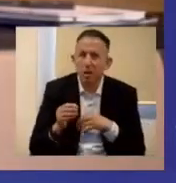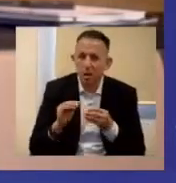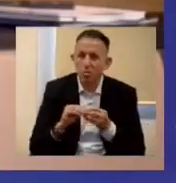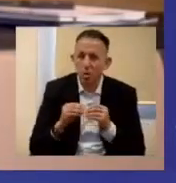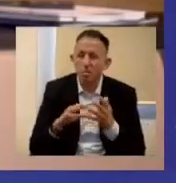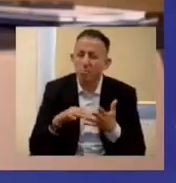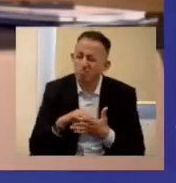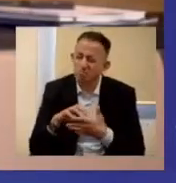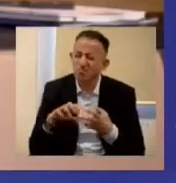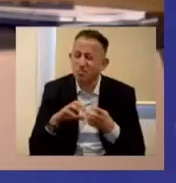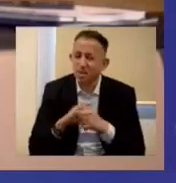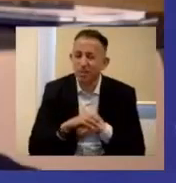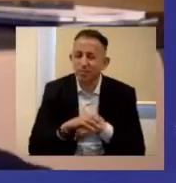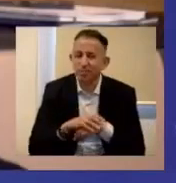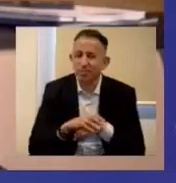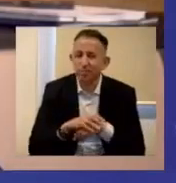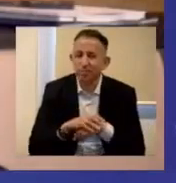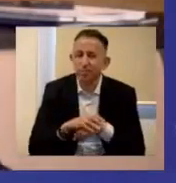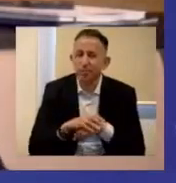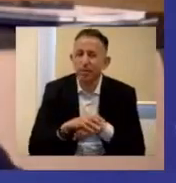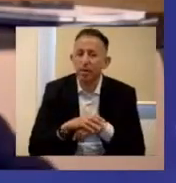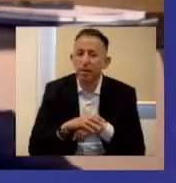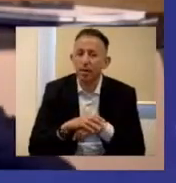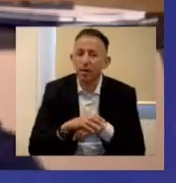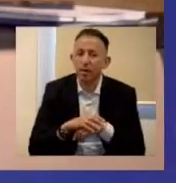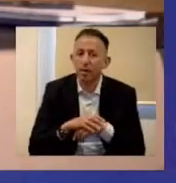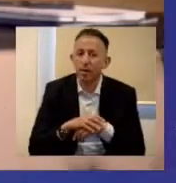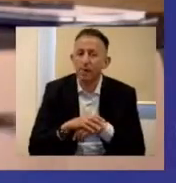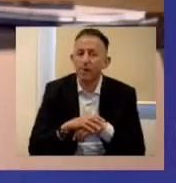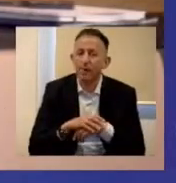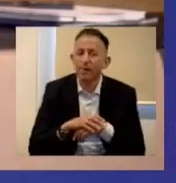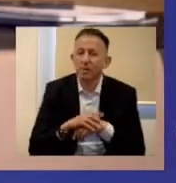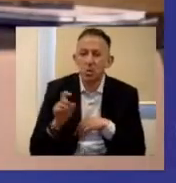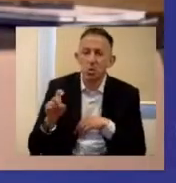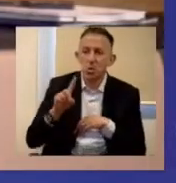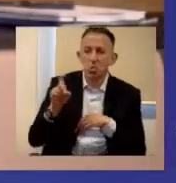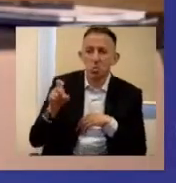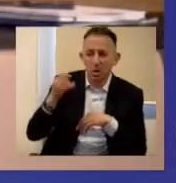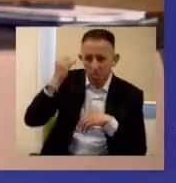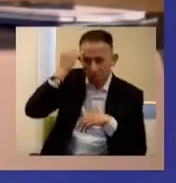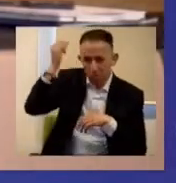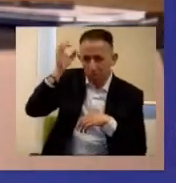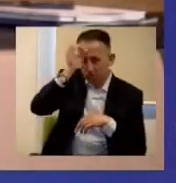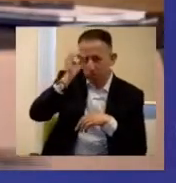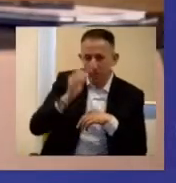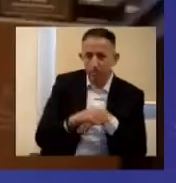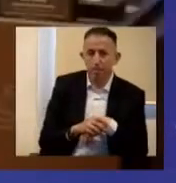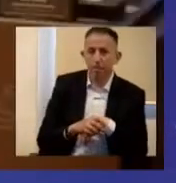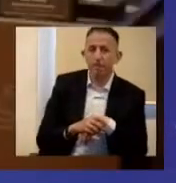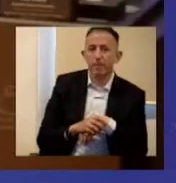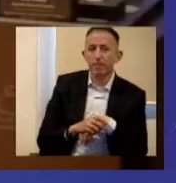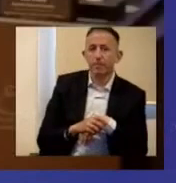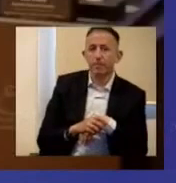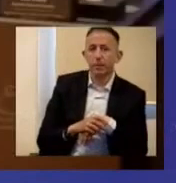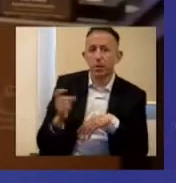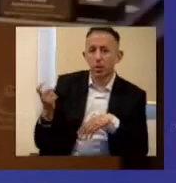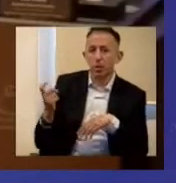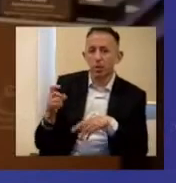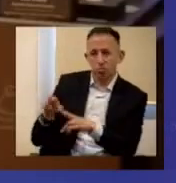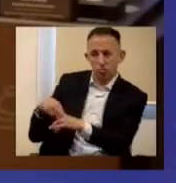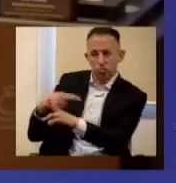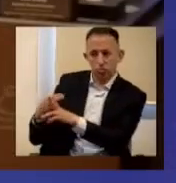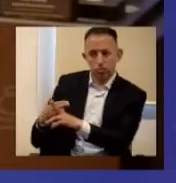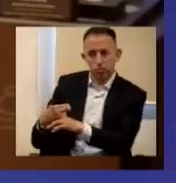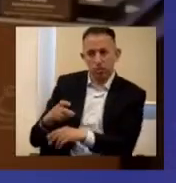Yeah, let me start with the last the last questions. The issue of the dynamics is a very tough